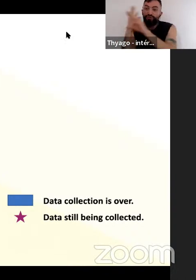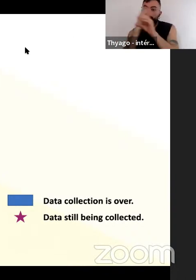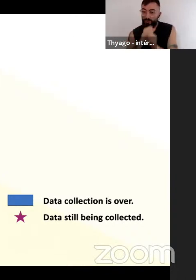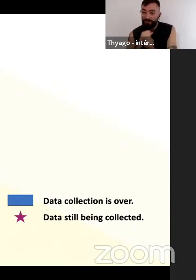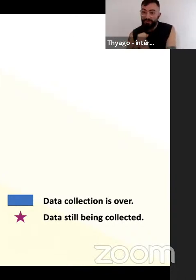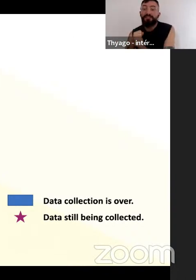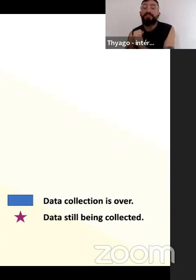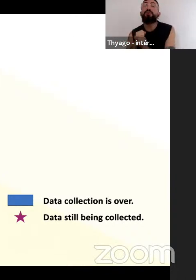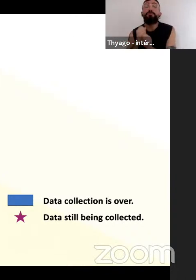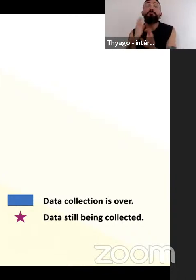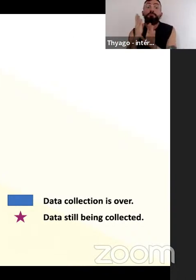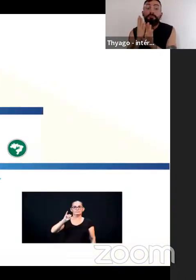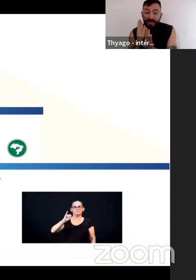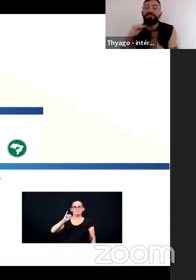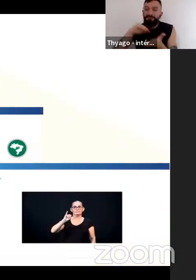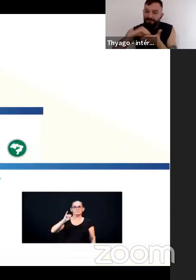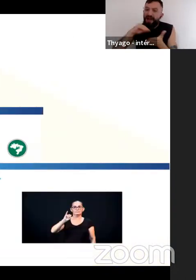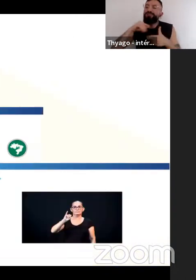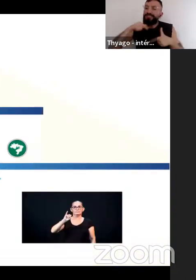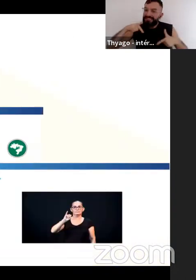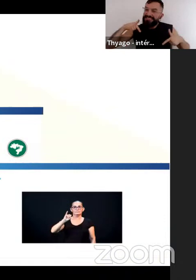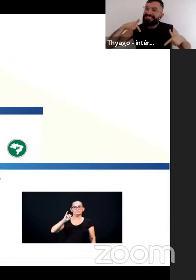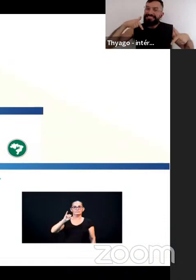a lot of work to do.